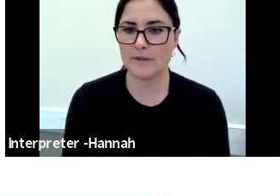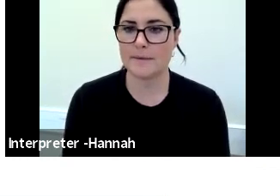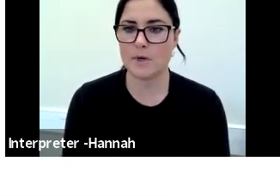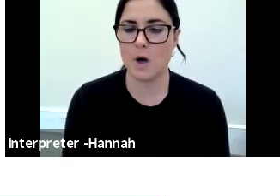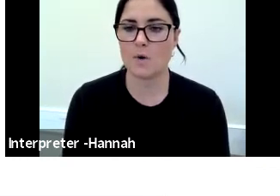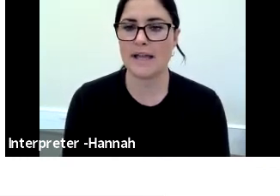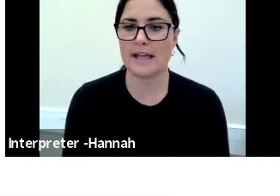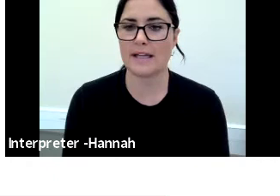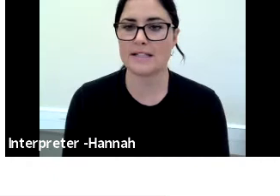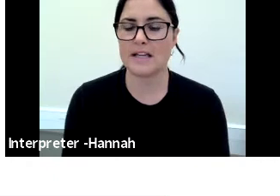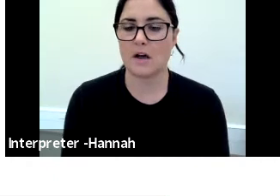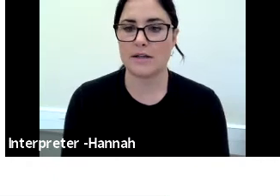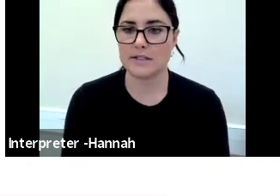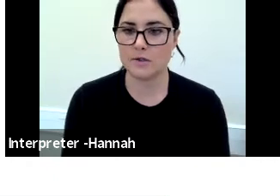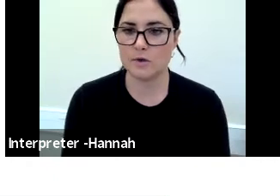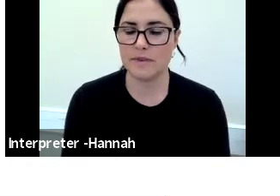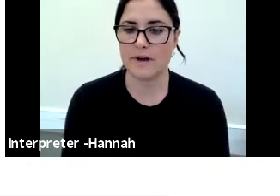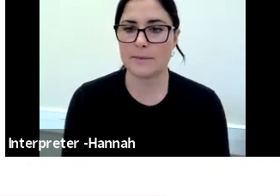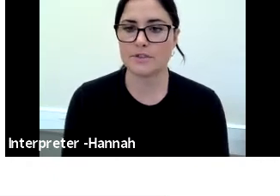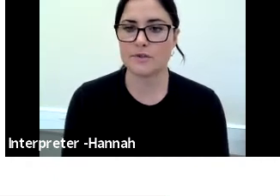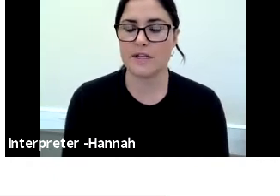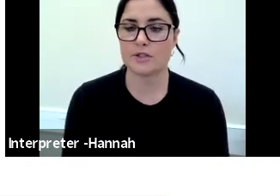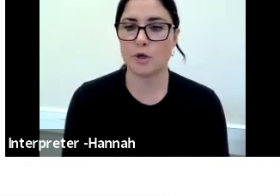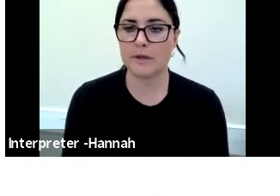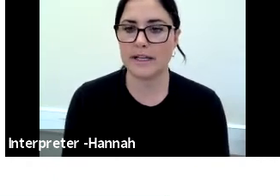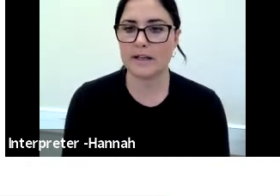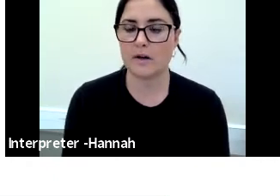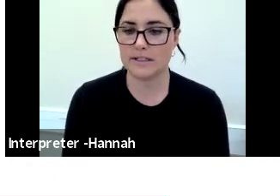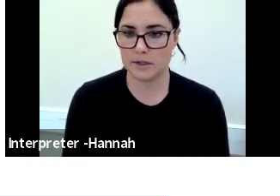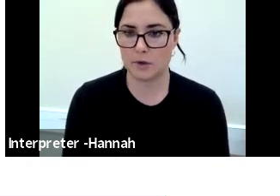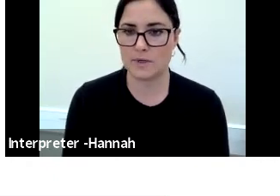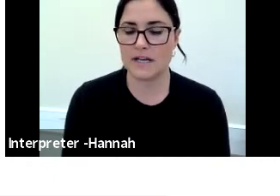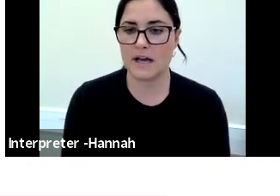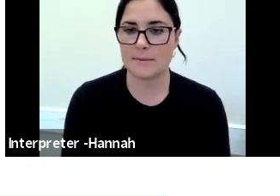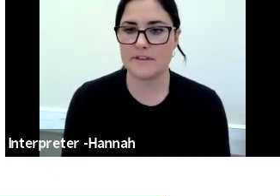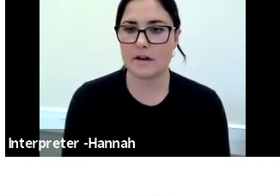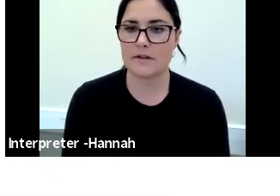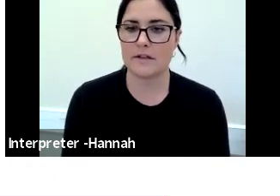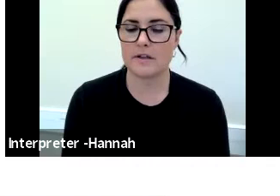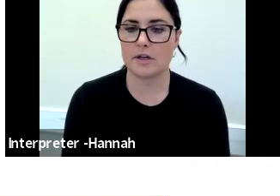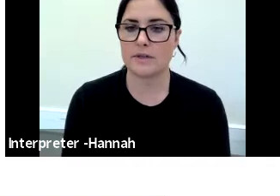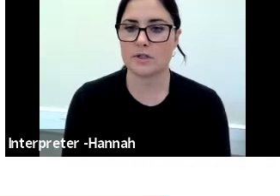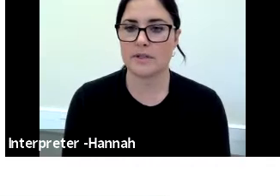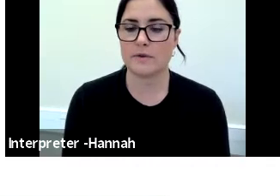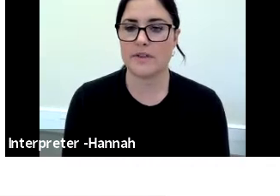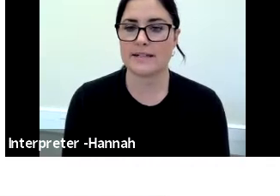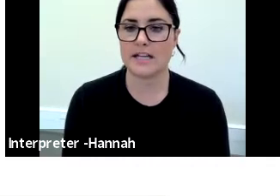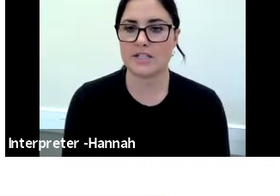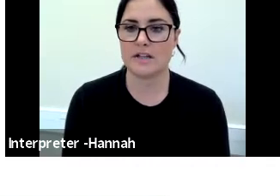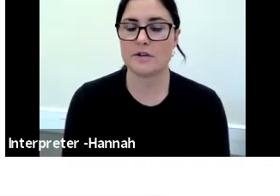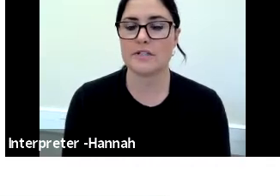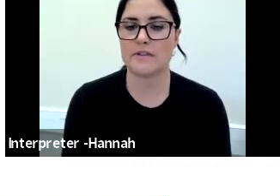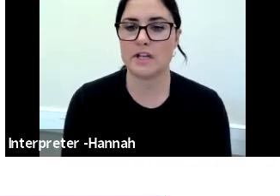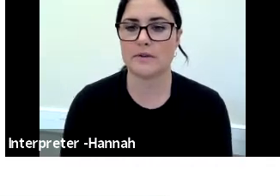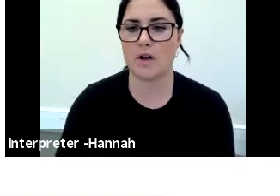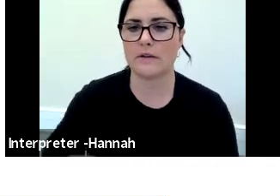interpreter and let them know. And on Zoom, they're able to then interpret it on Zoom if they are, you know, interpreting for that session